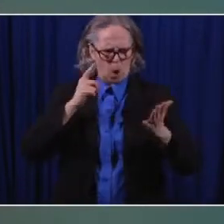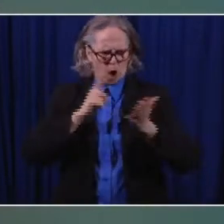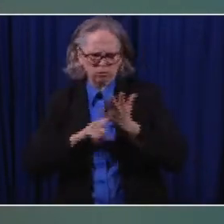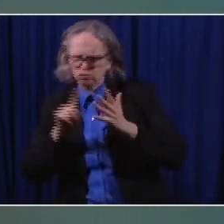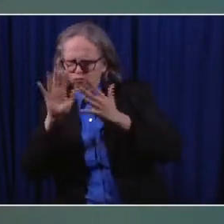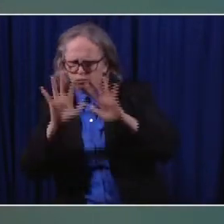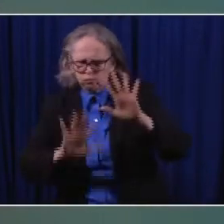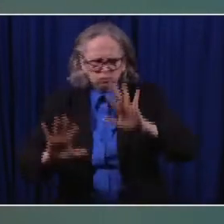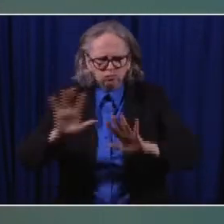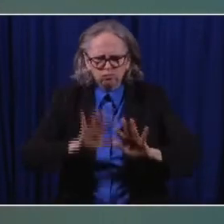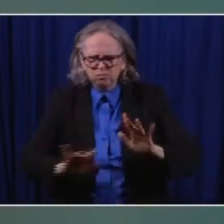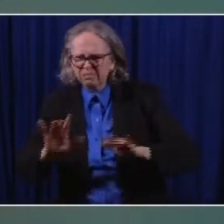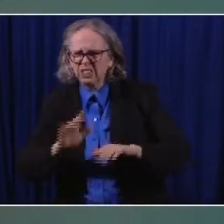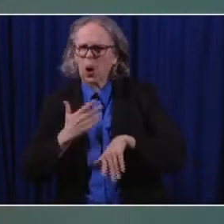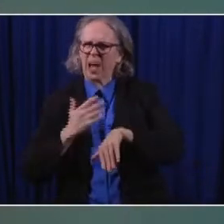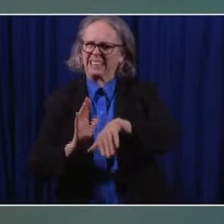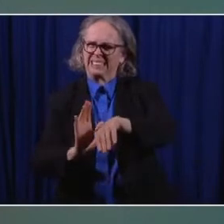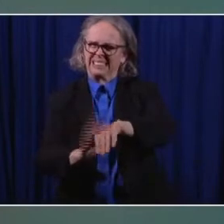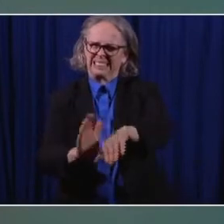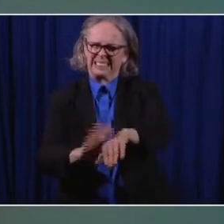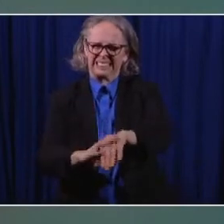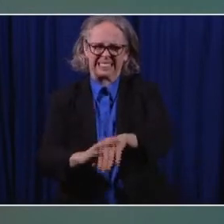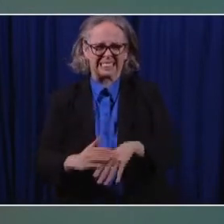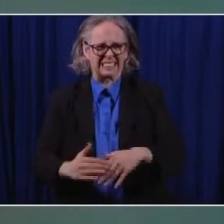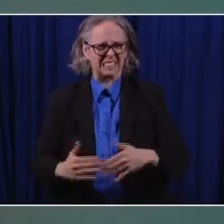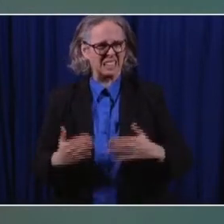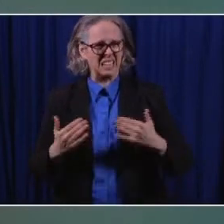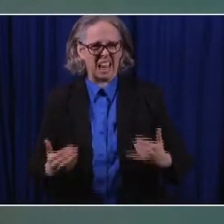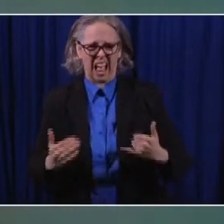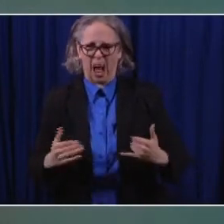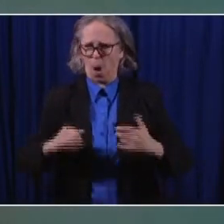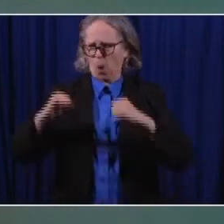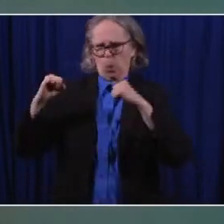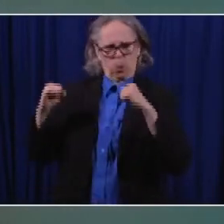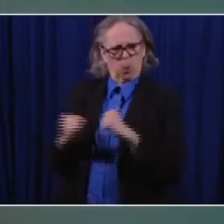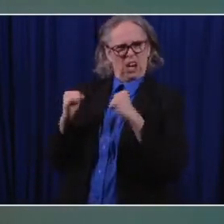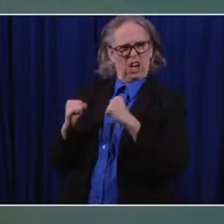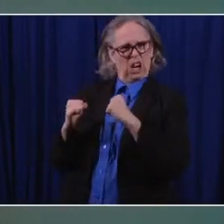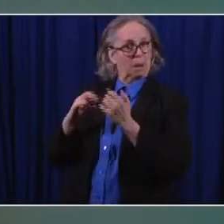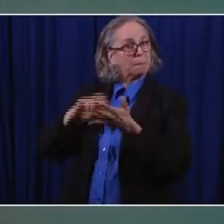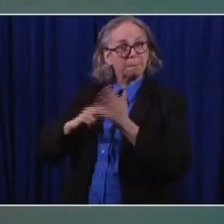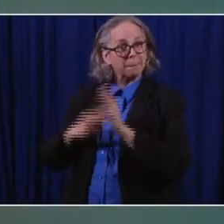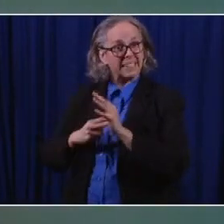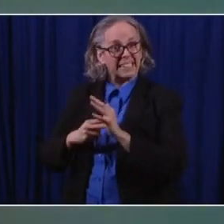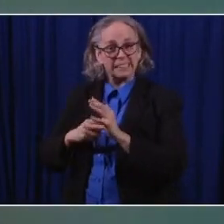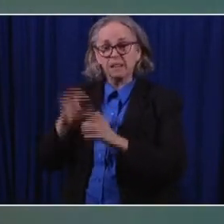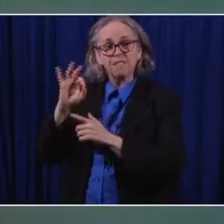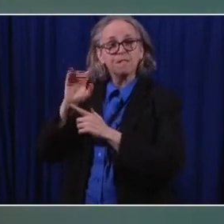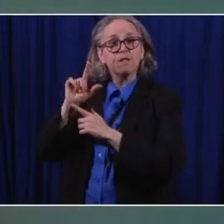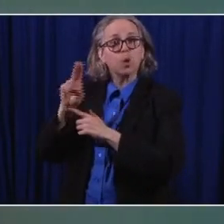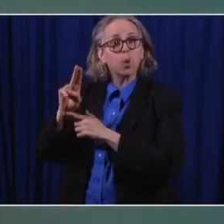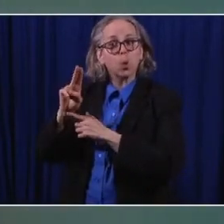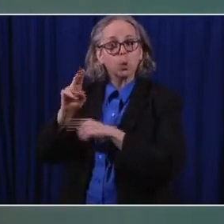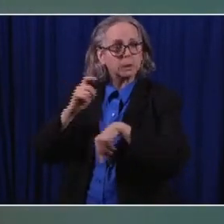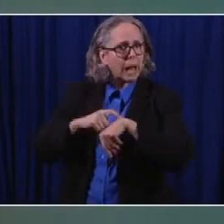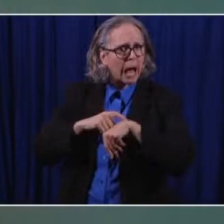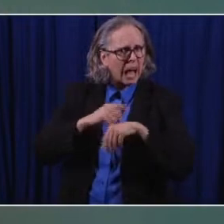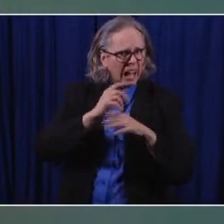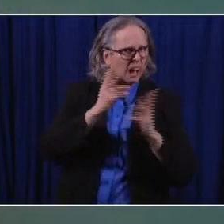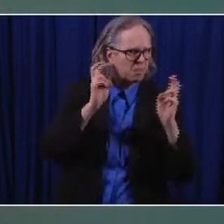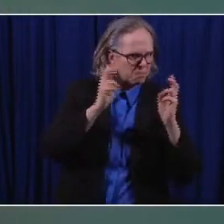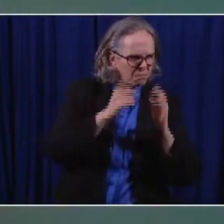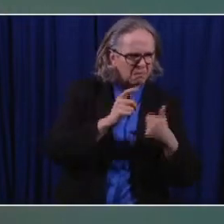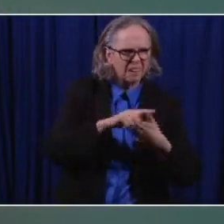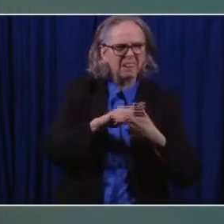kind of get into flu season and or we're in flu season, you really should talk to your doctor early so you